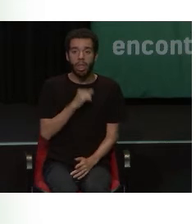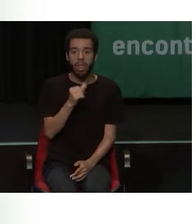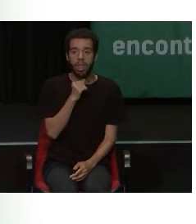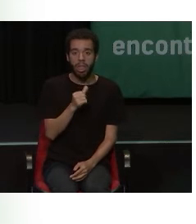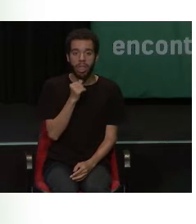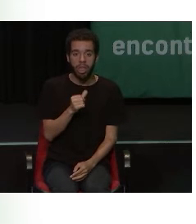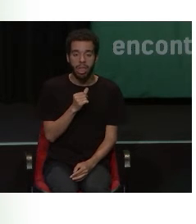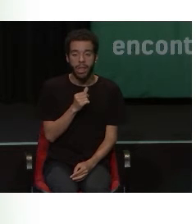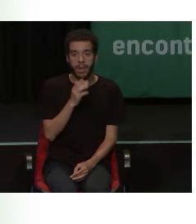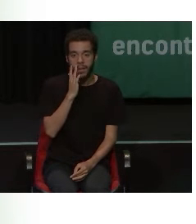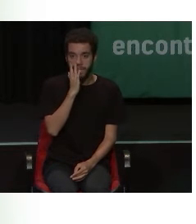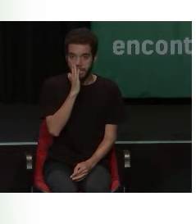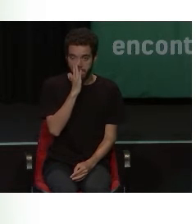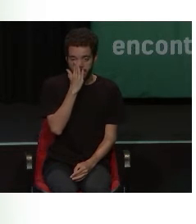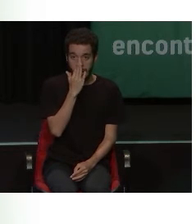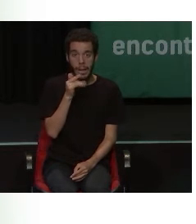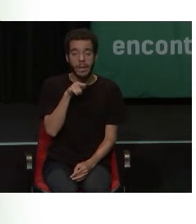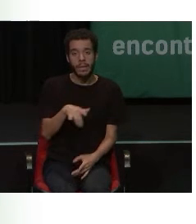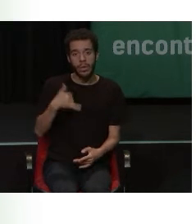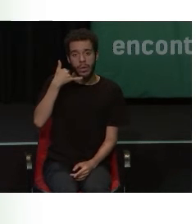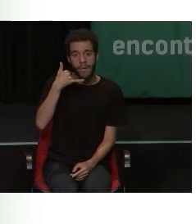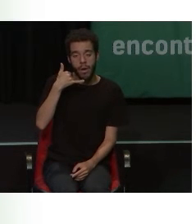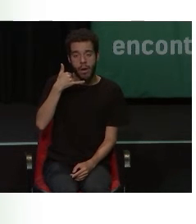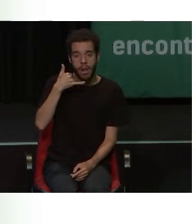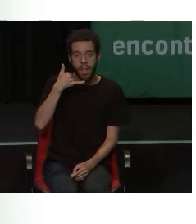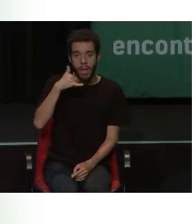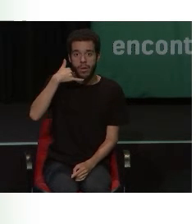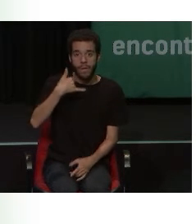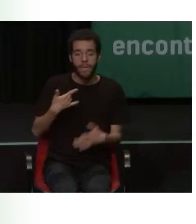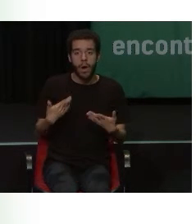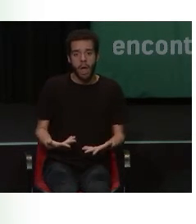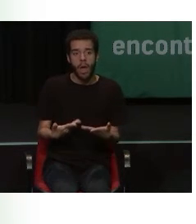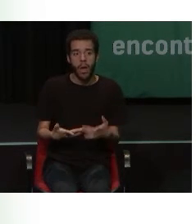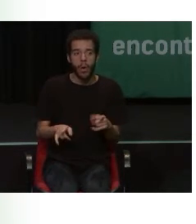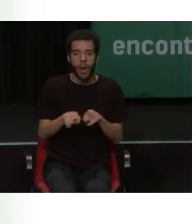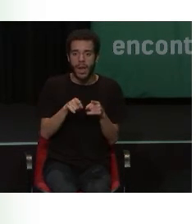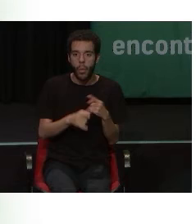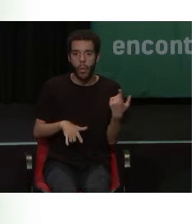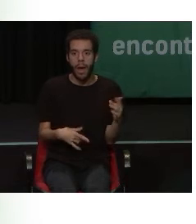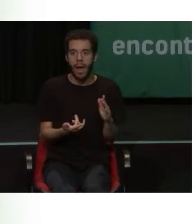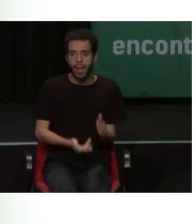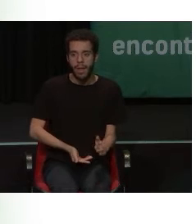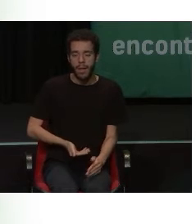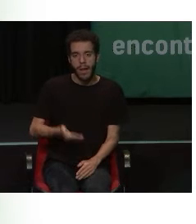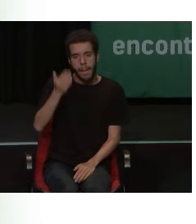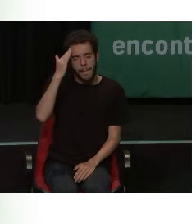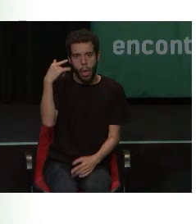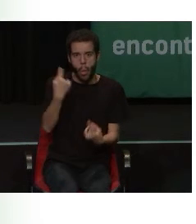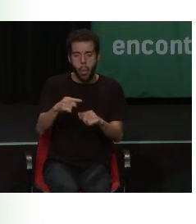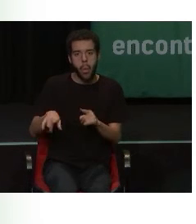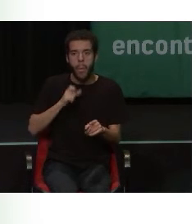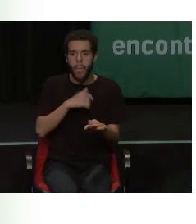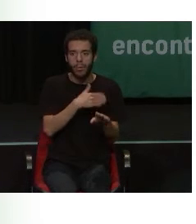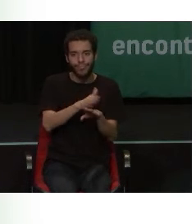telephone itself. pela capacidade que os For the telefones, capacity smartphones dispõem de smartphones computação, have de podermos for us distribuir to be able to o